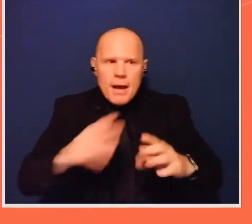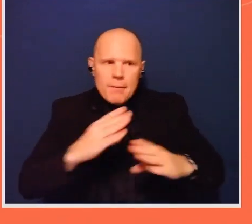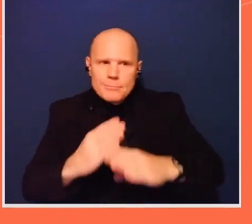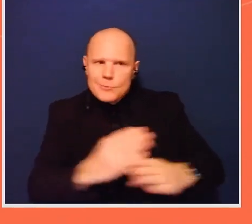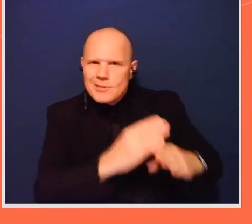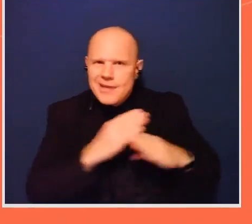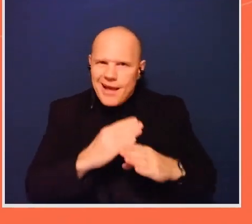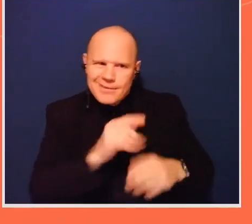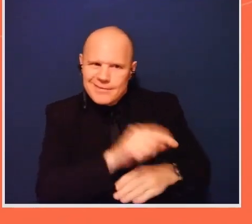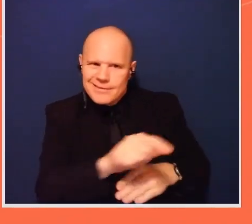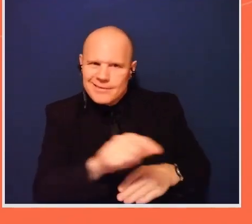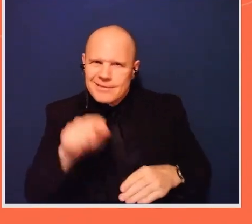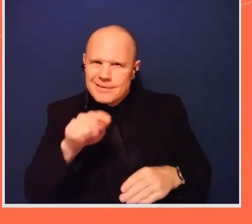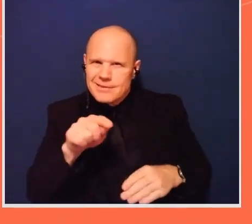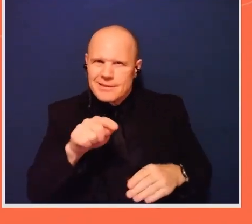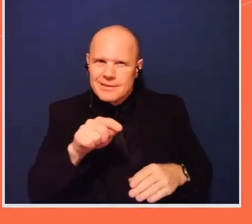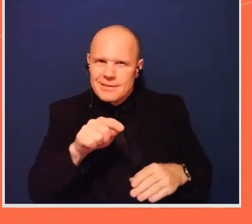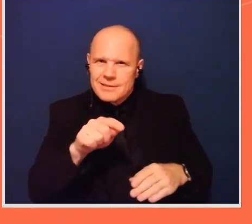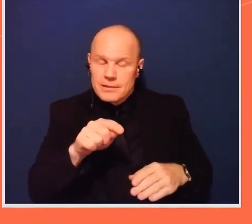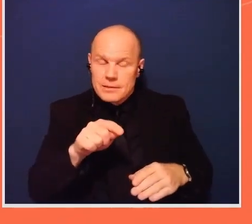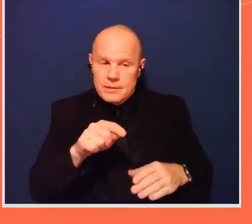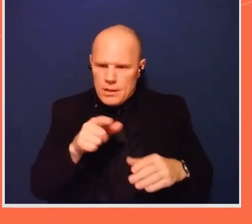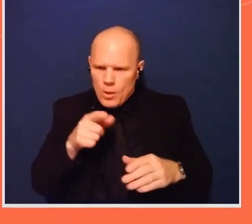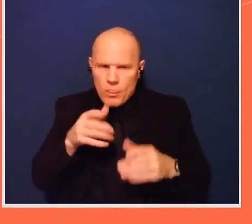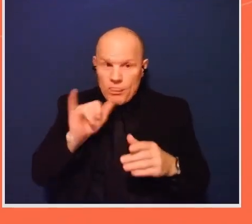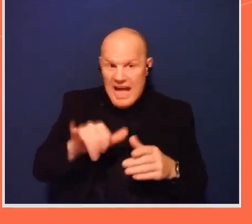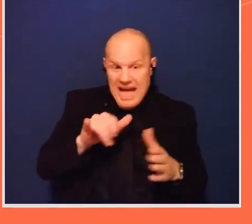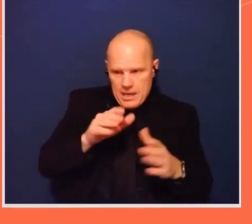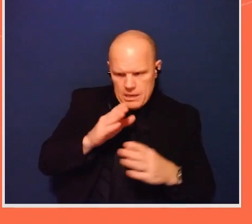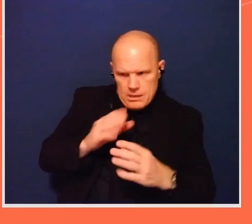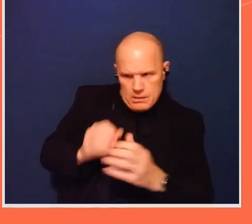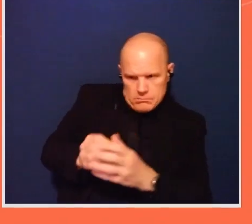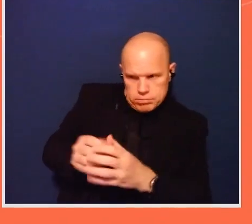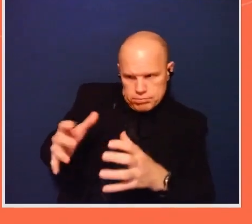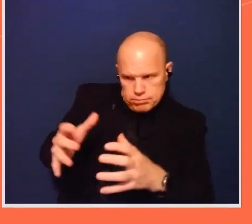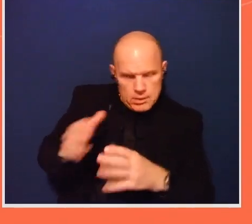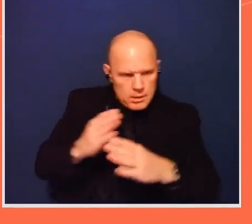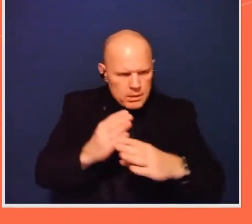Palau and other small island states are on the front lines,